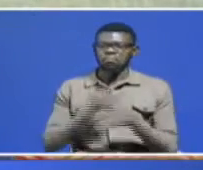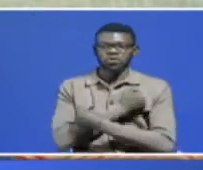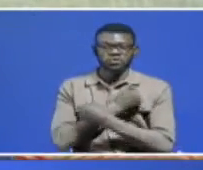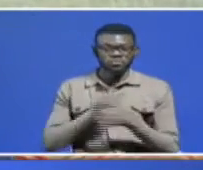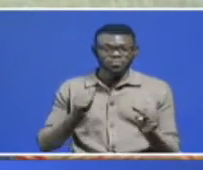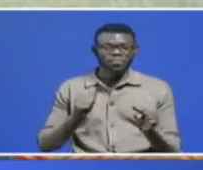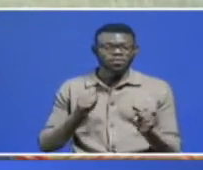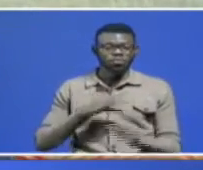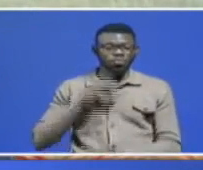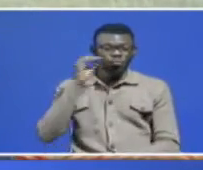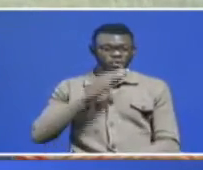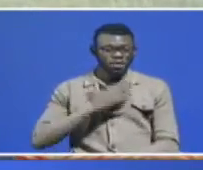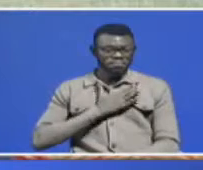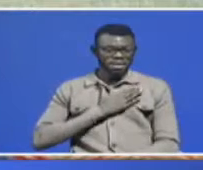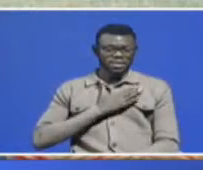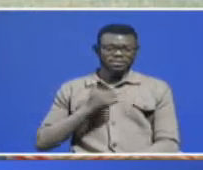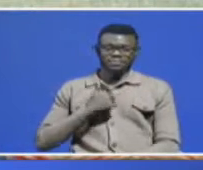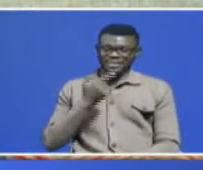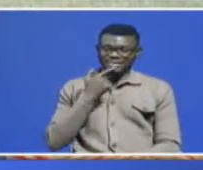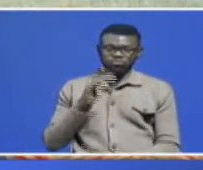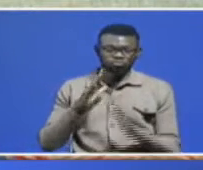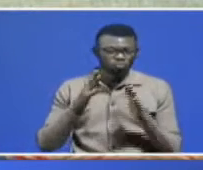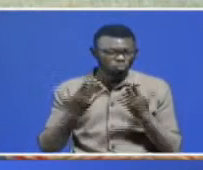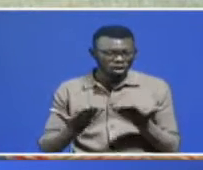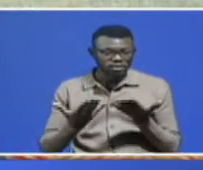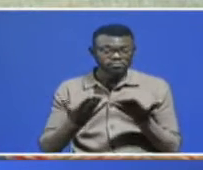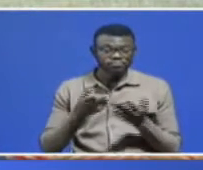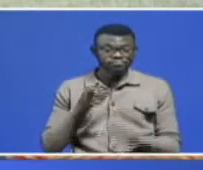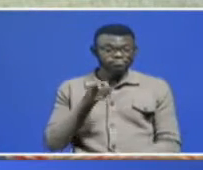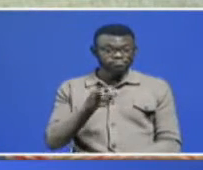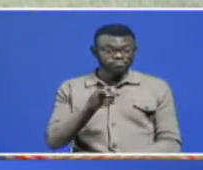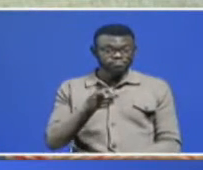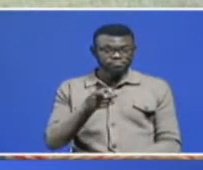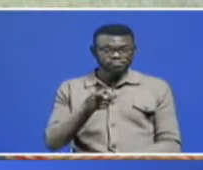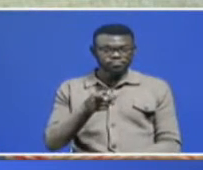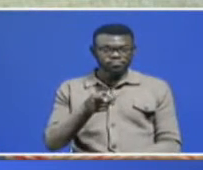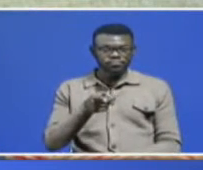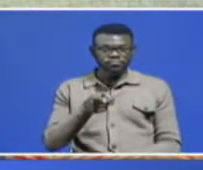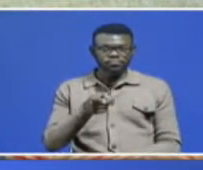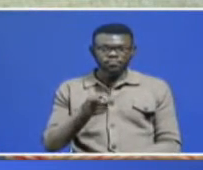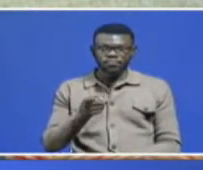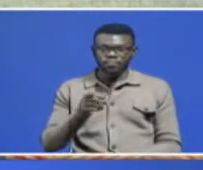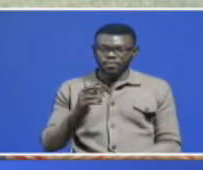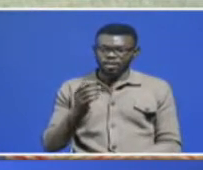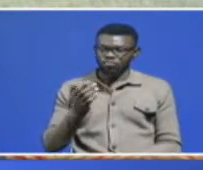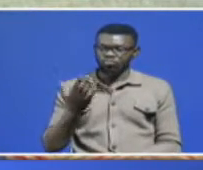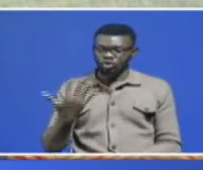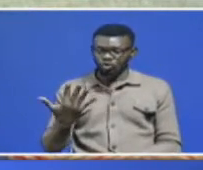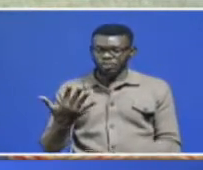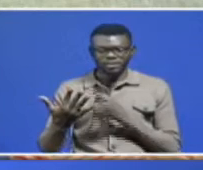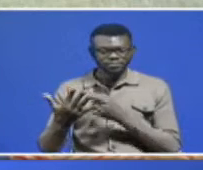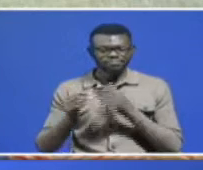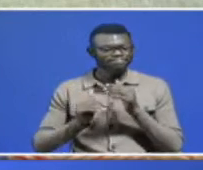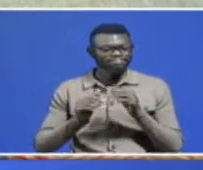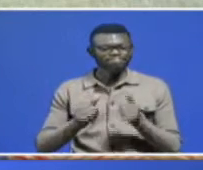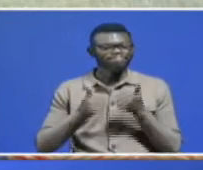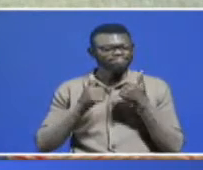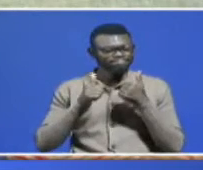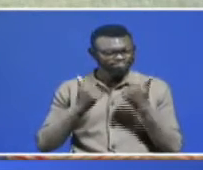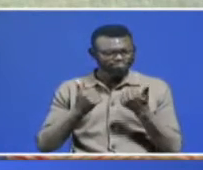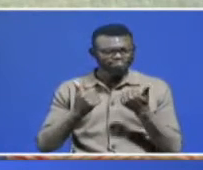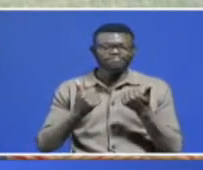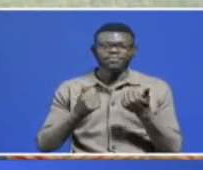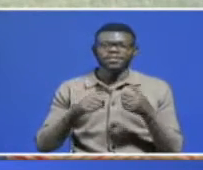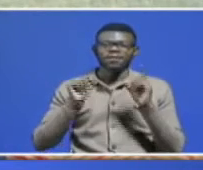nutshell, I want to just say that largely this document is progressive. I think it needs to